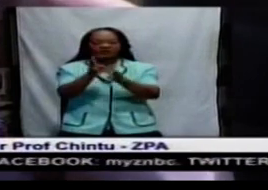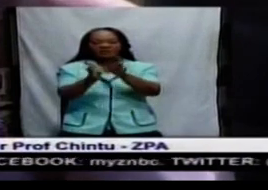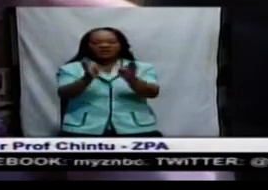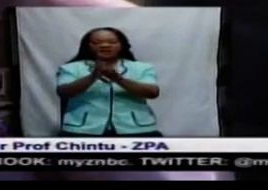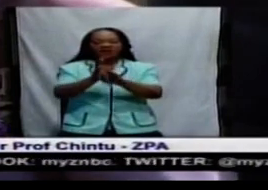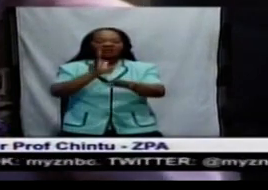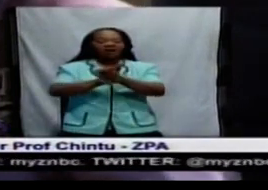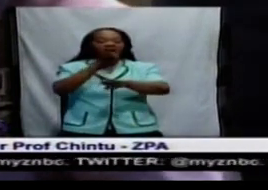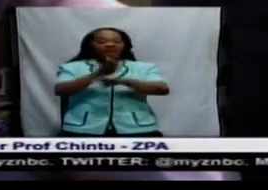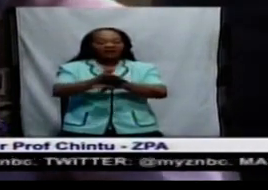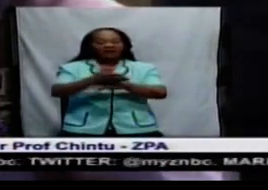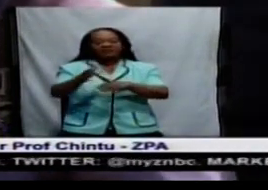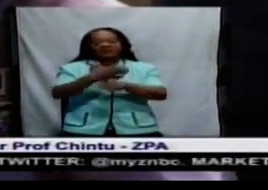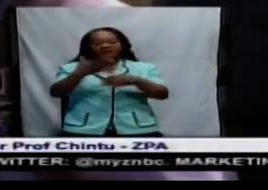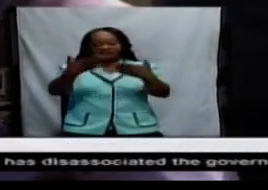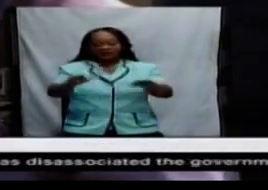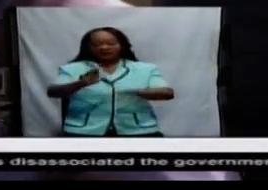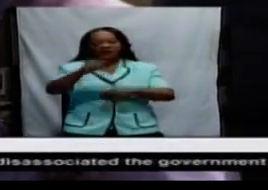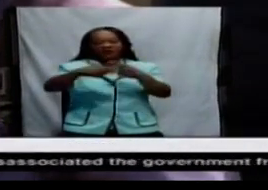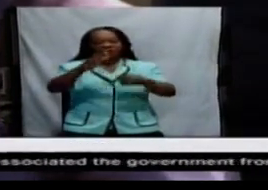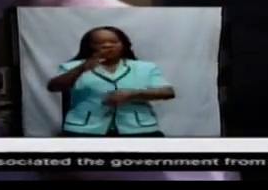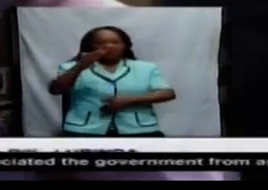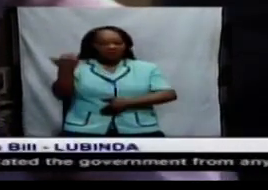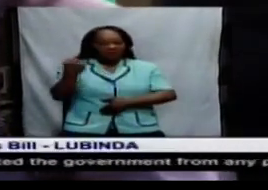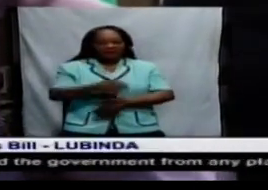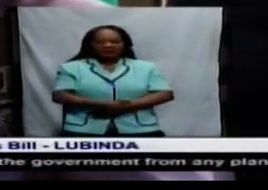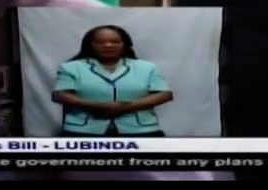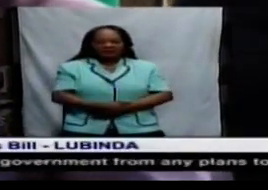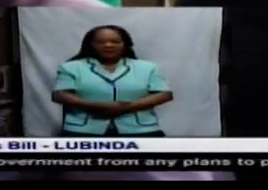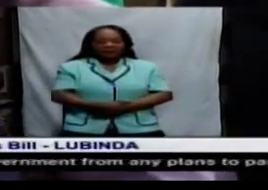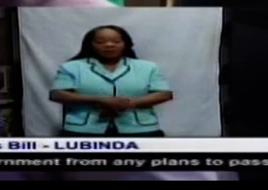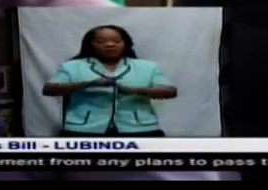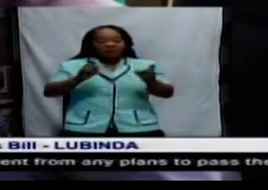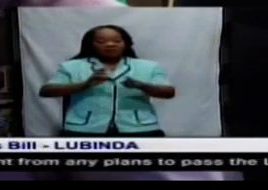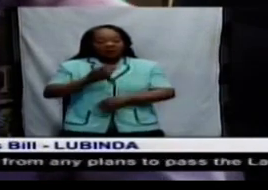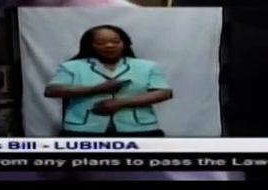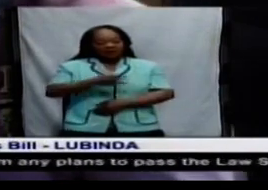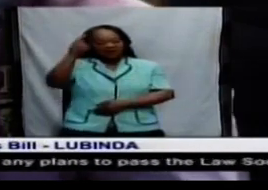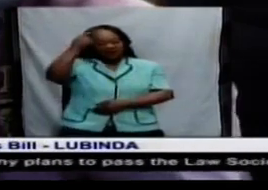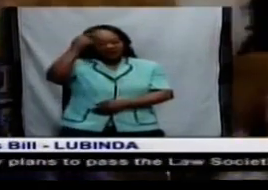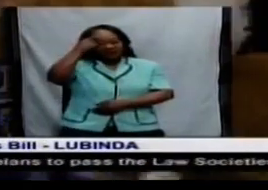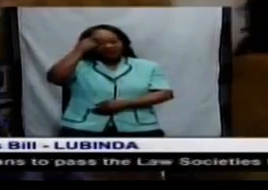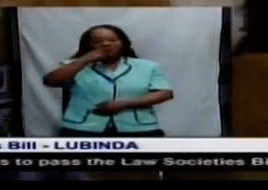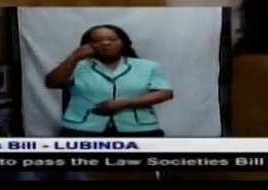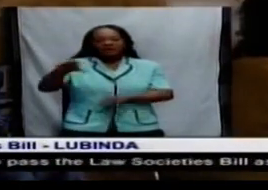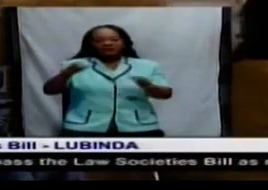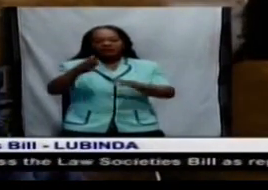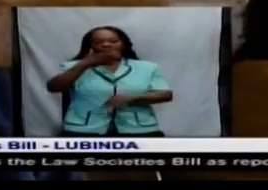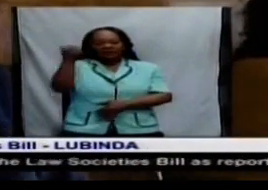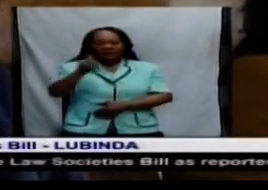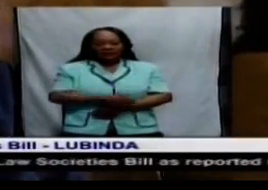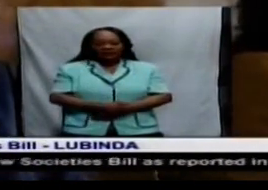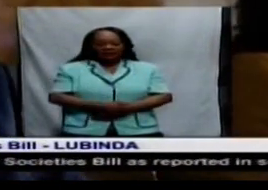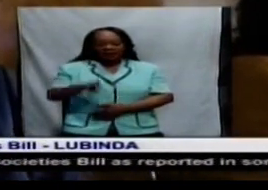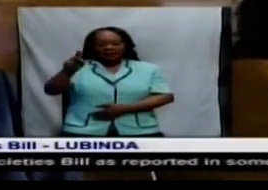go after the trade fair. But for government, we are saying the answer is no. We can do much better, actually. Copperbelt Province